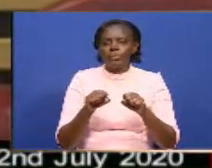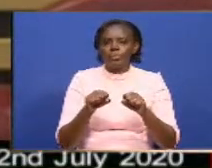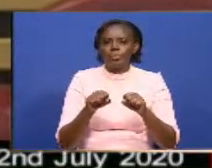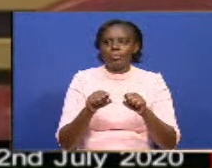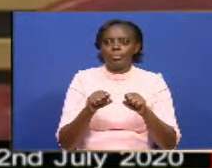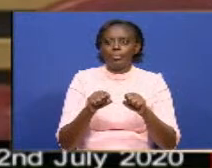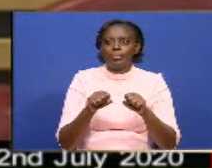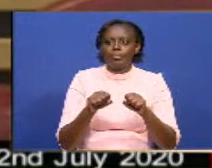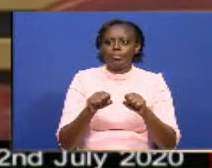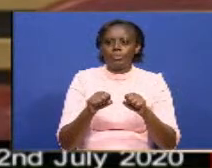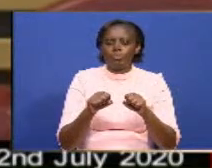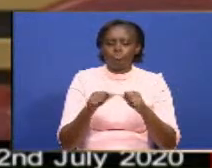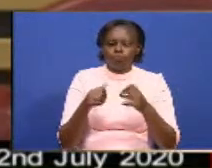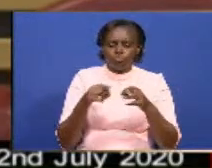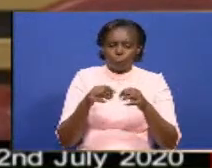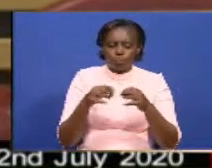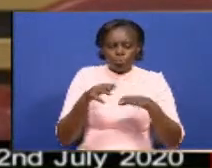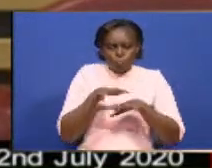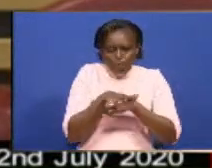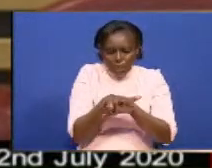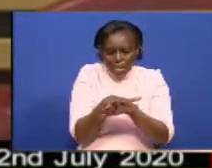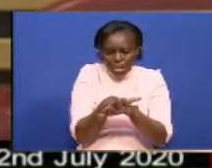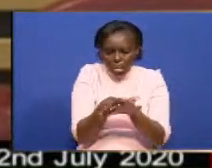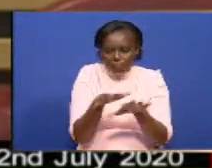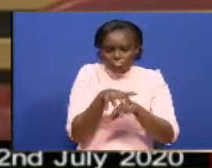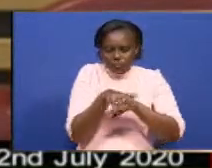to coexist.